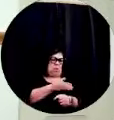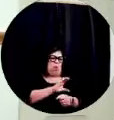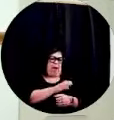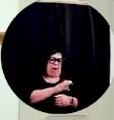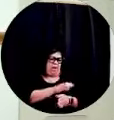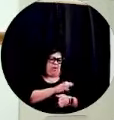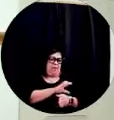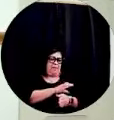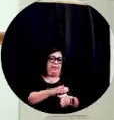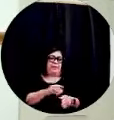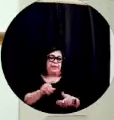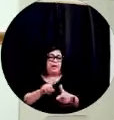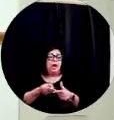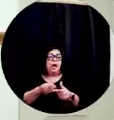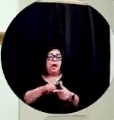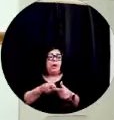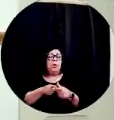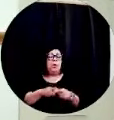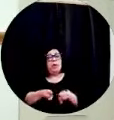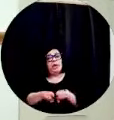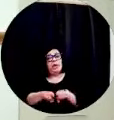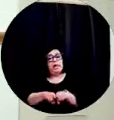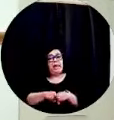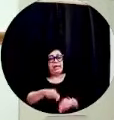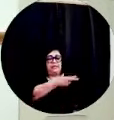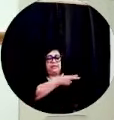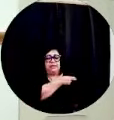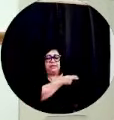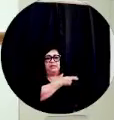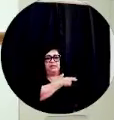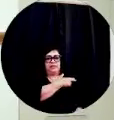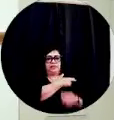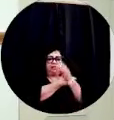or as an usher bringing something to a preacher.